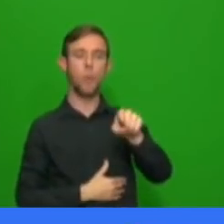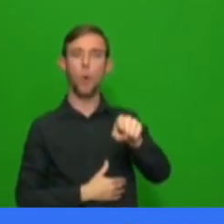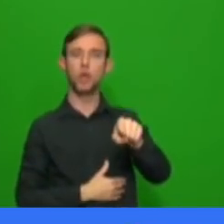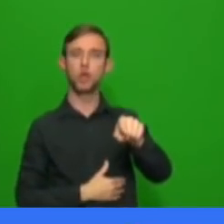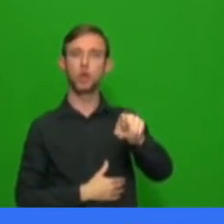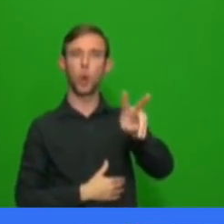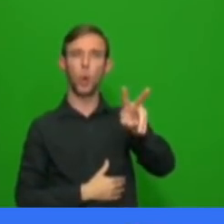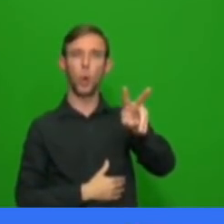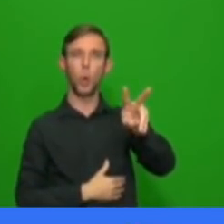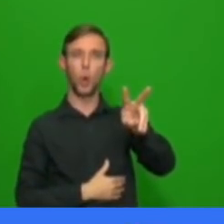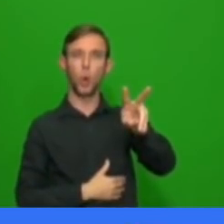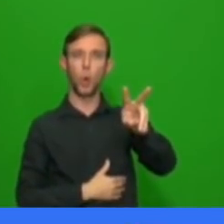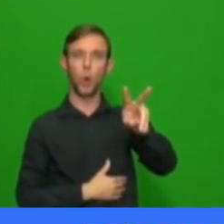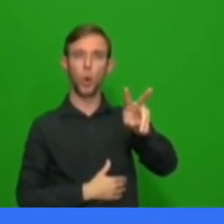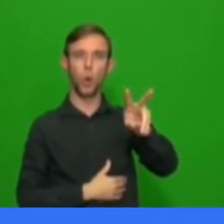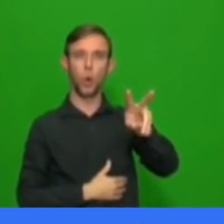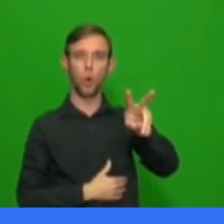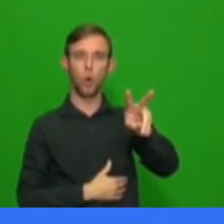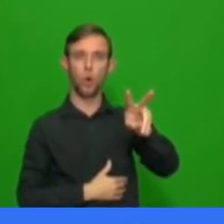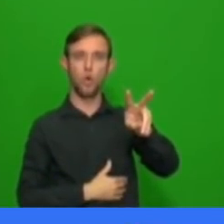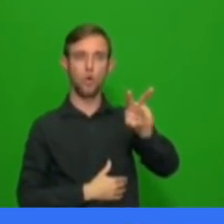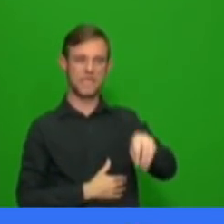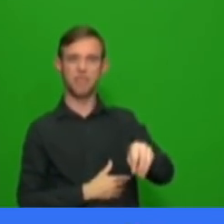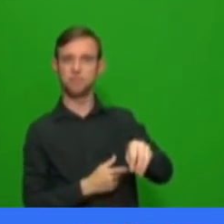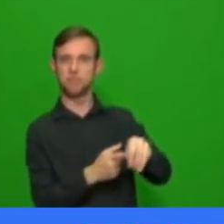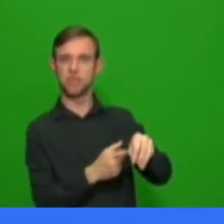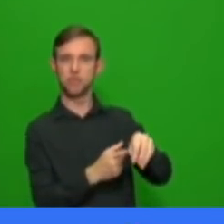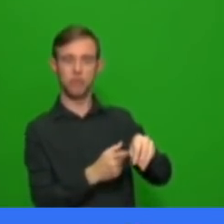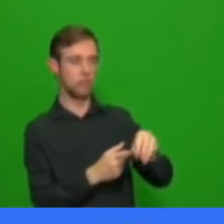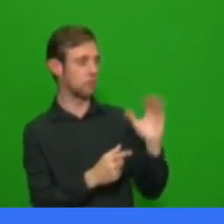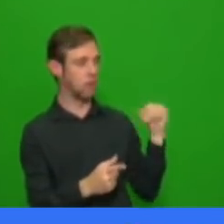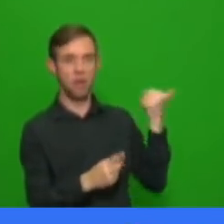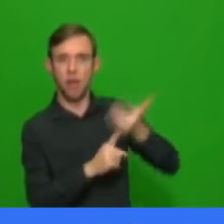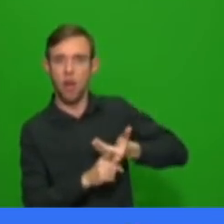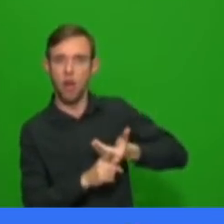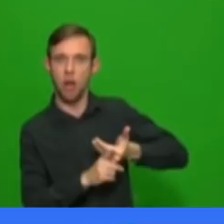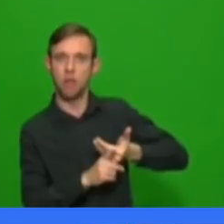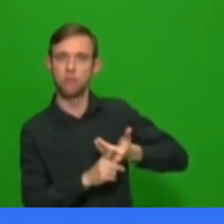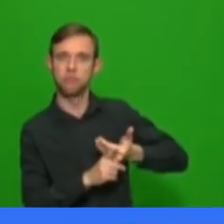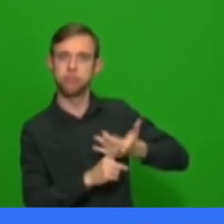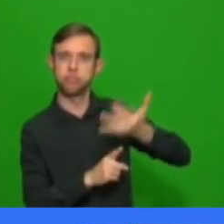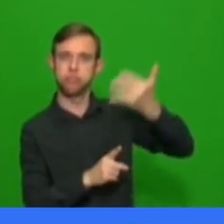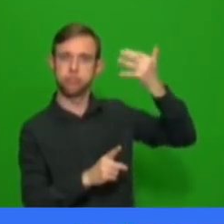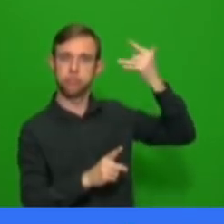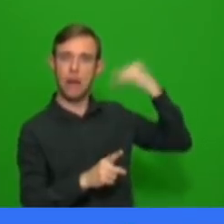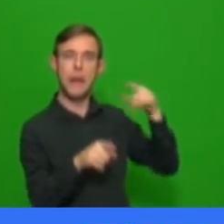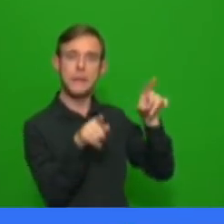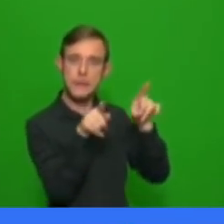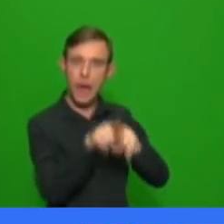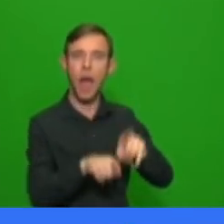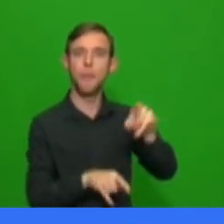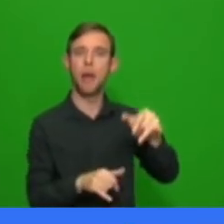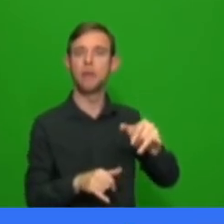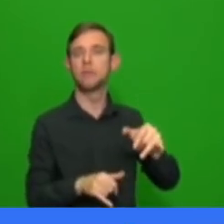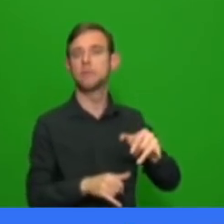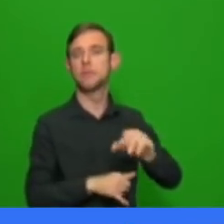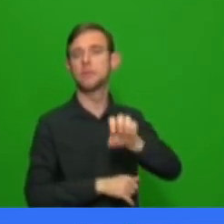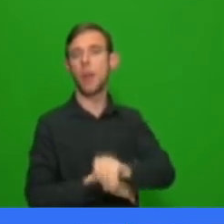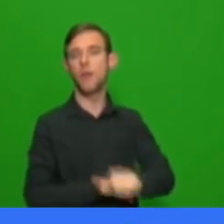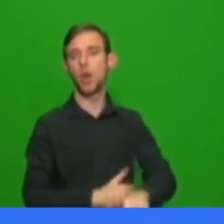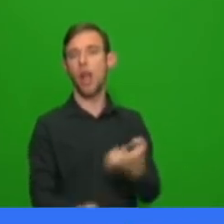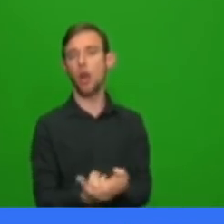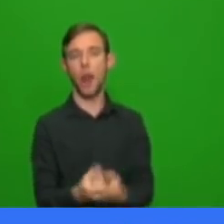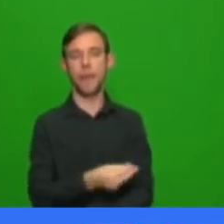0.2 over the years, and that is in line with many other emerging markets. What is in